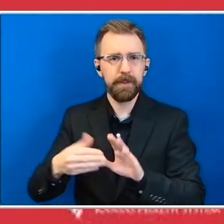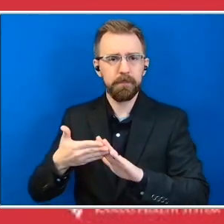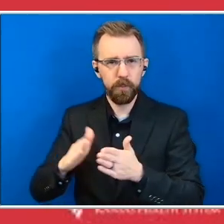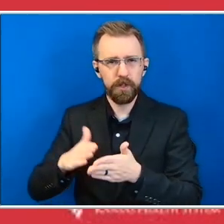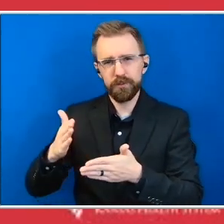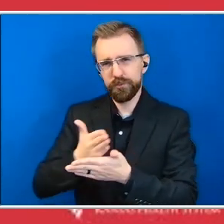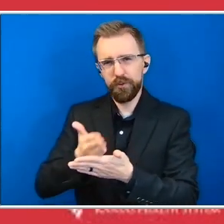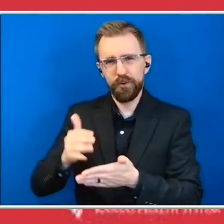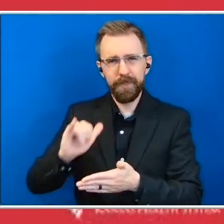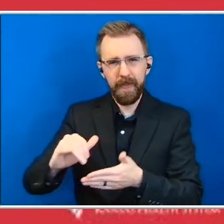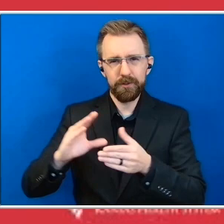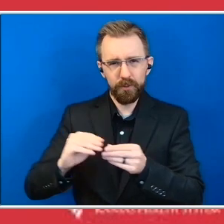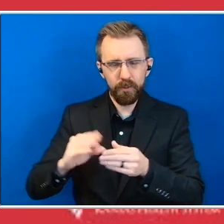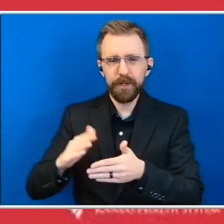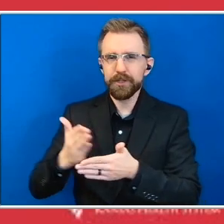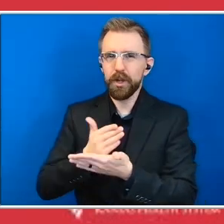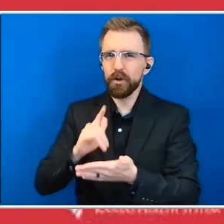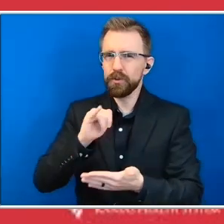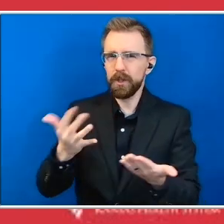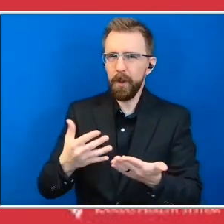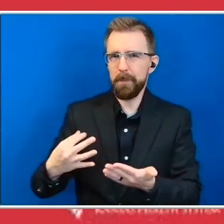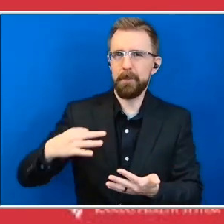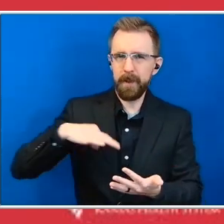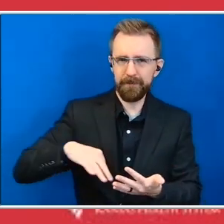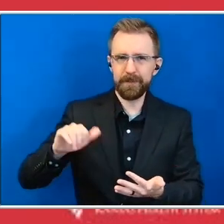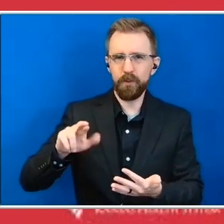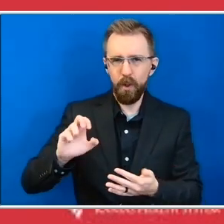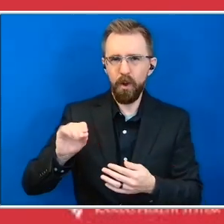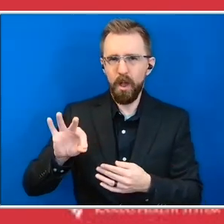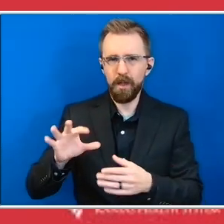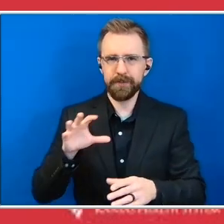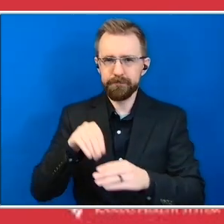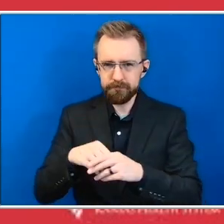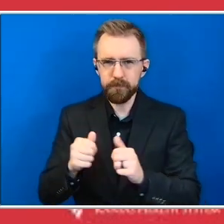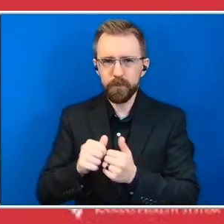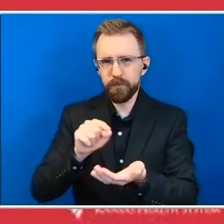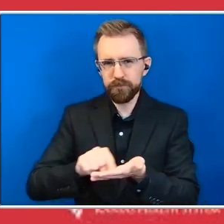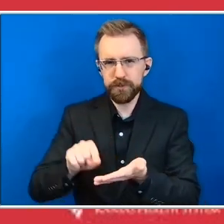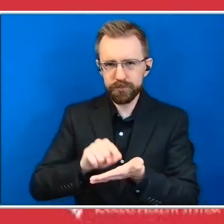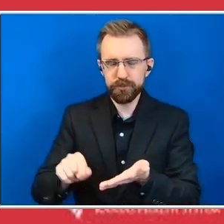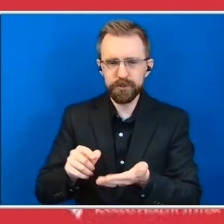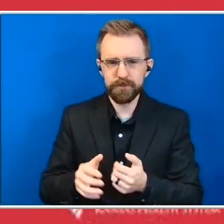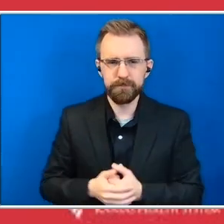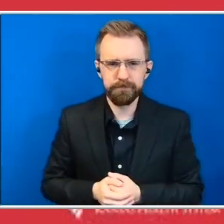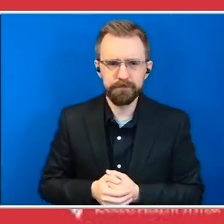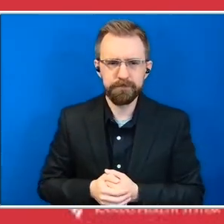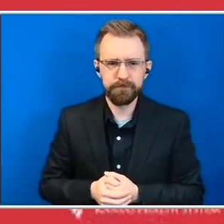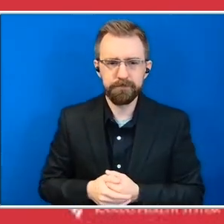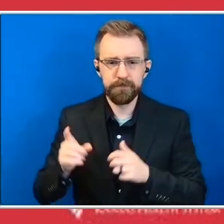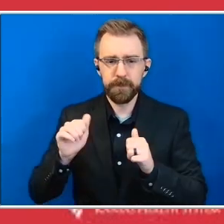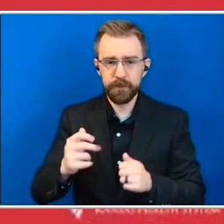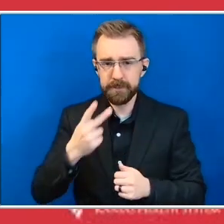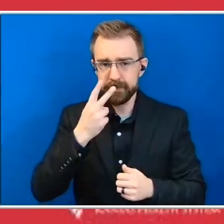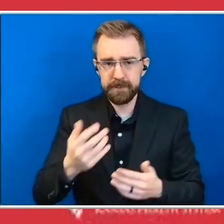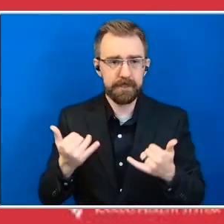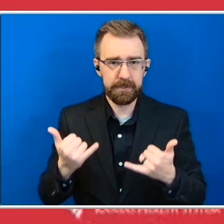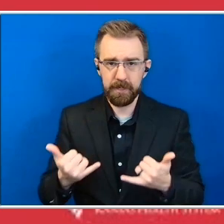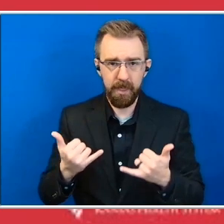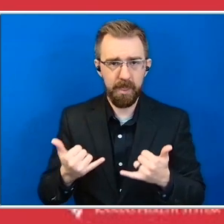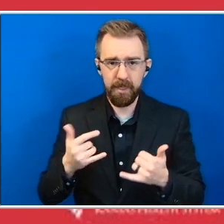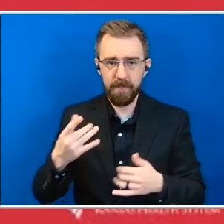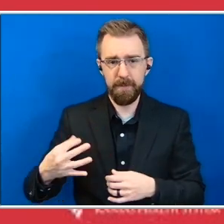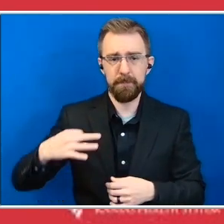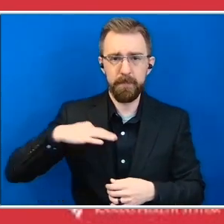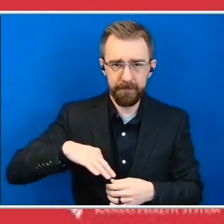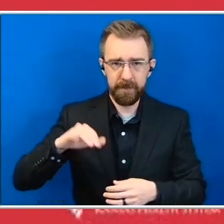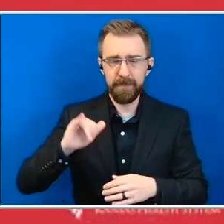story and share really what the benefits are of participating in research. So you could see it today, the benefit that was